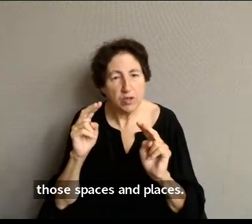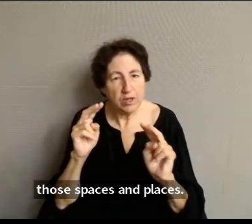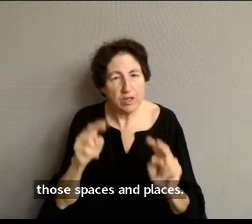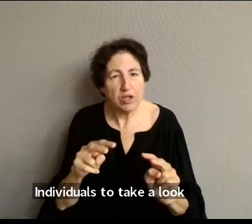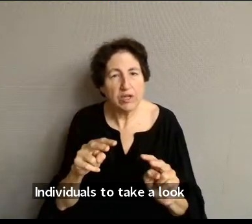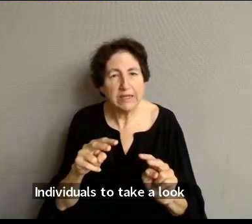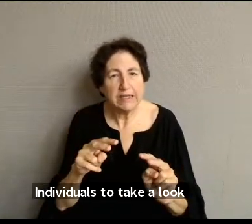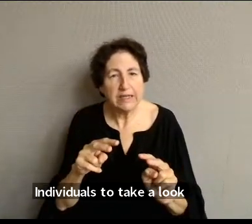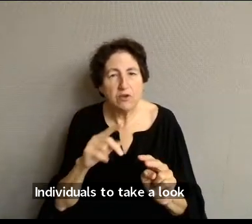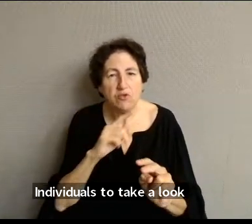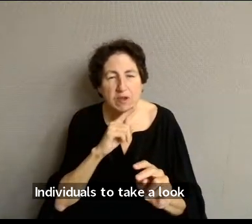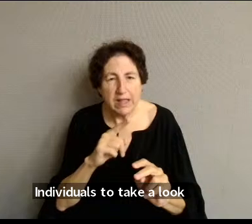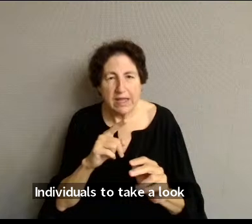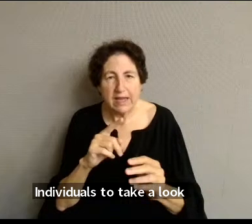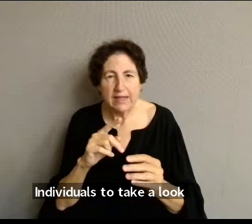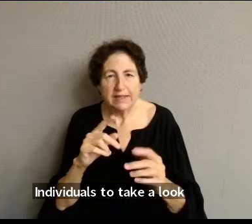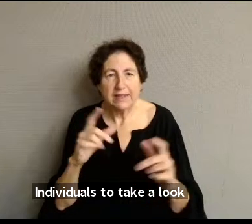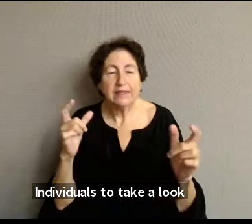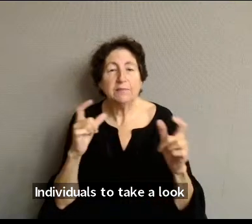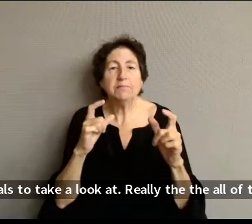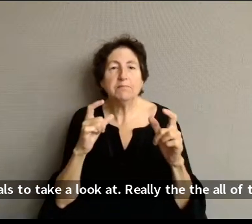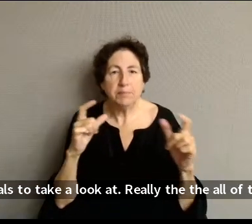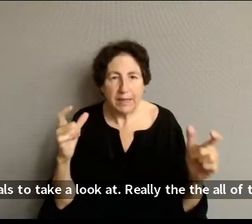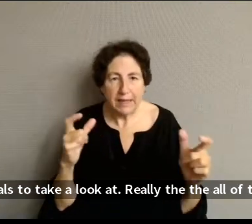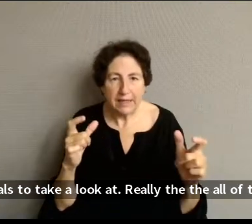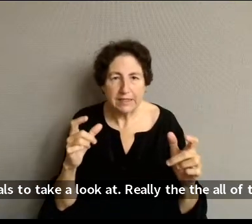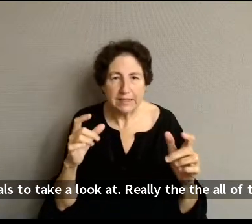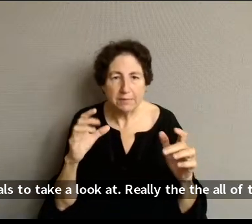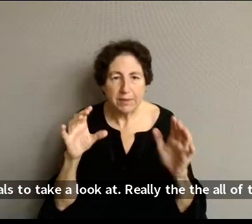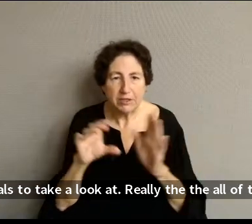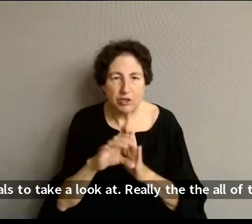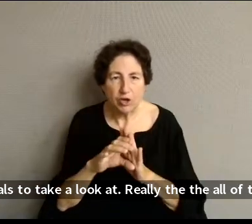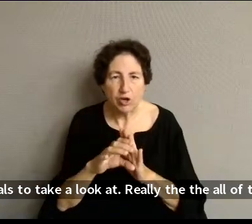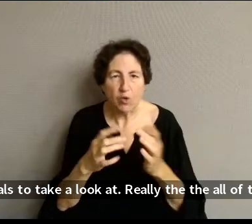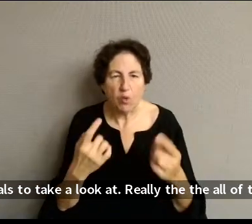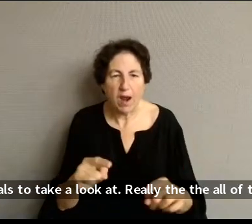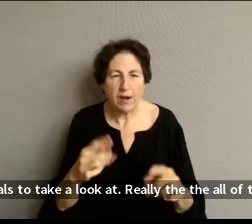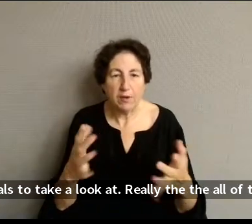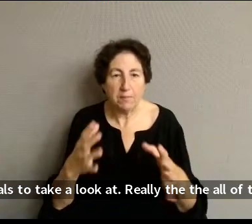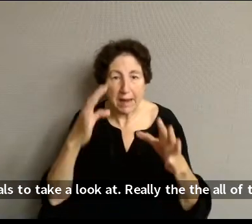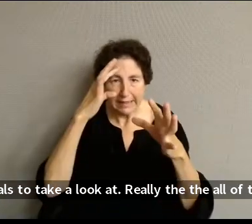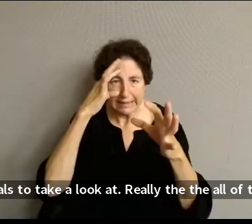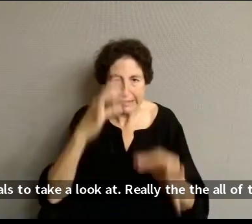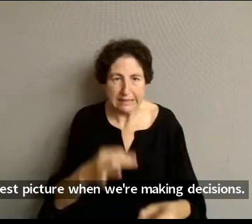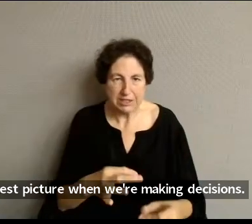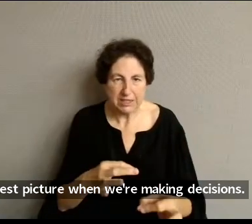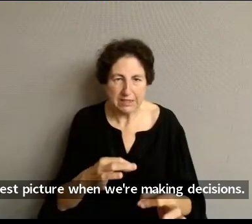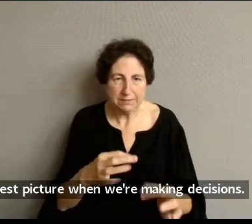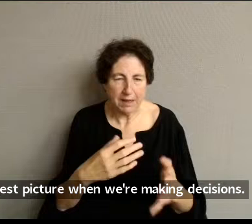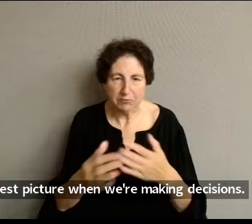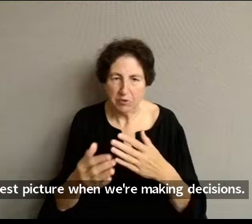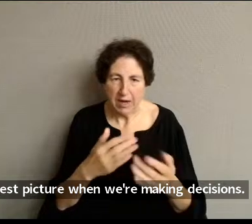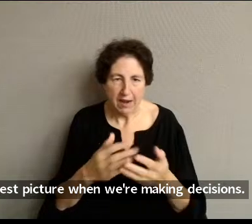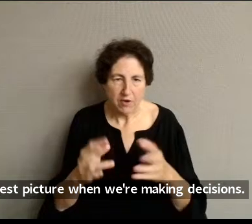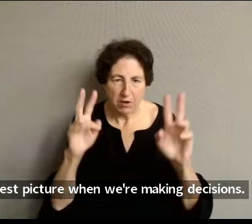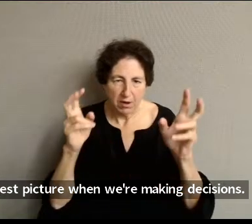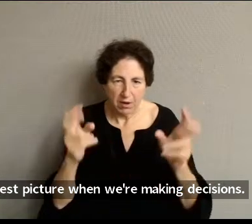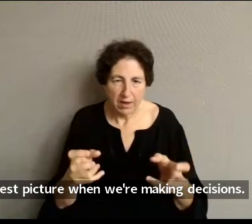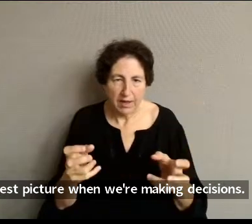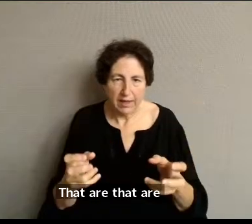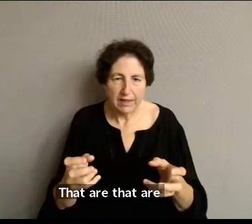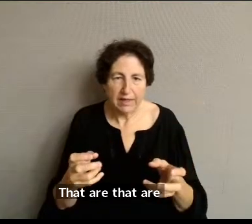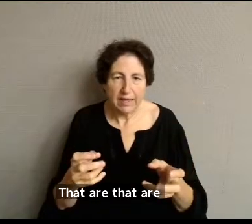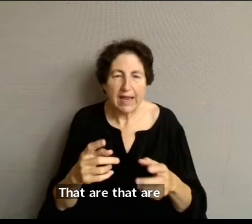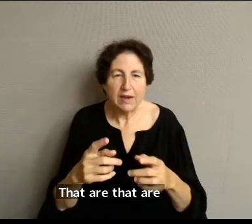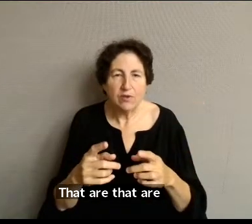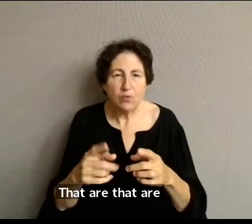really the all of the biggest picture when we're making decisions that are said in certain